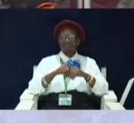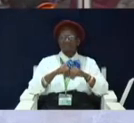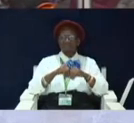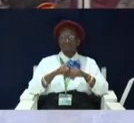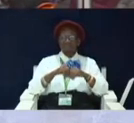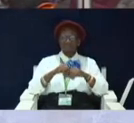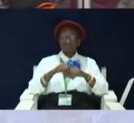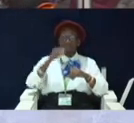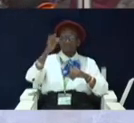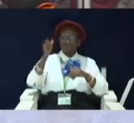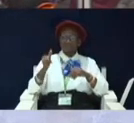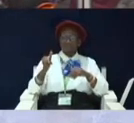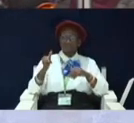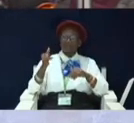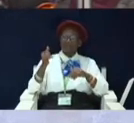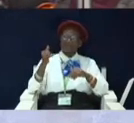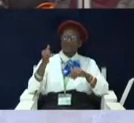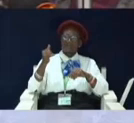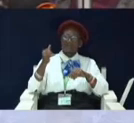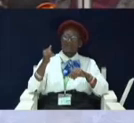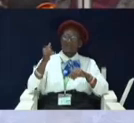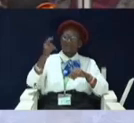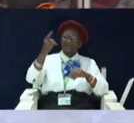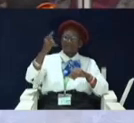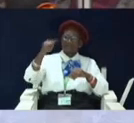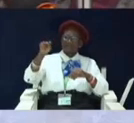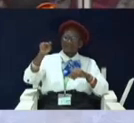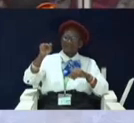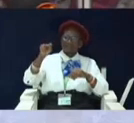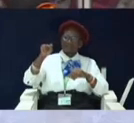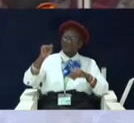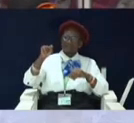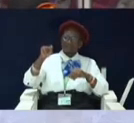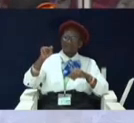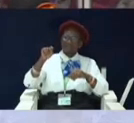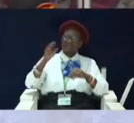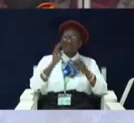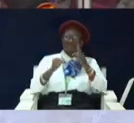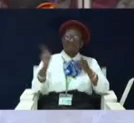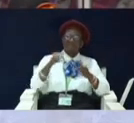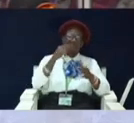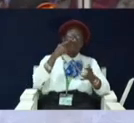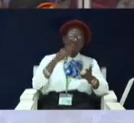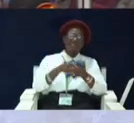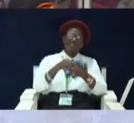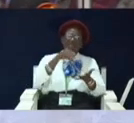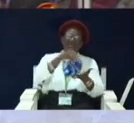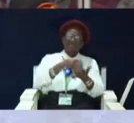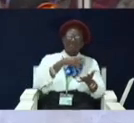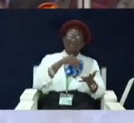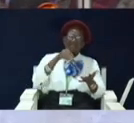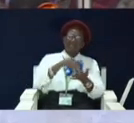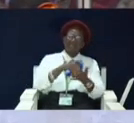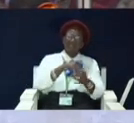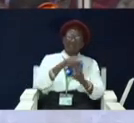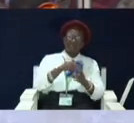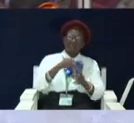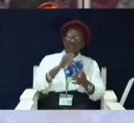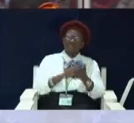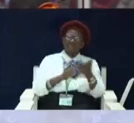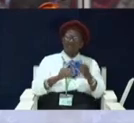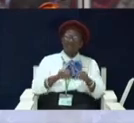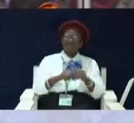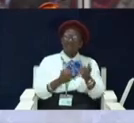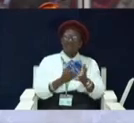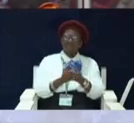And if we check again and again when some breakthroughs came for people